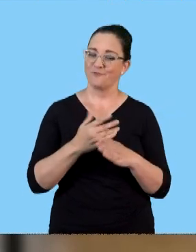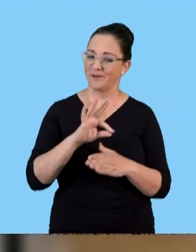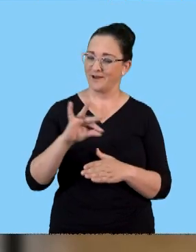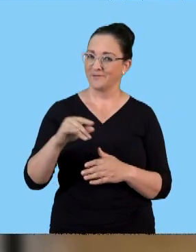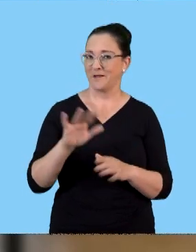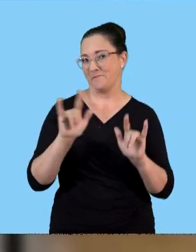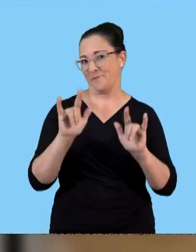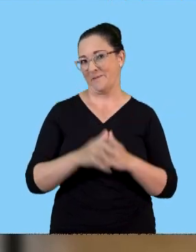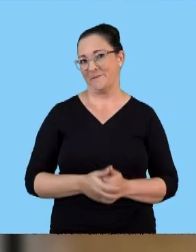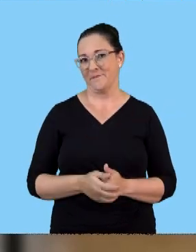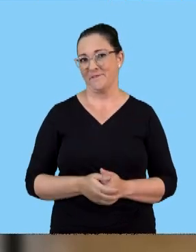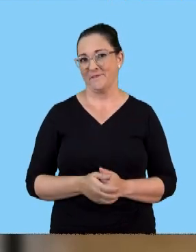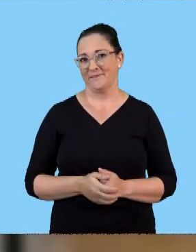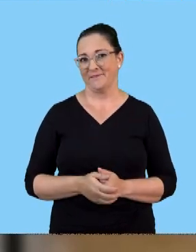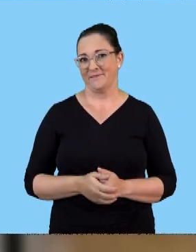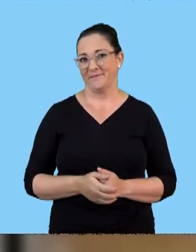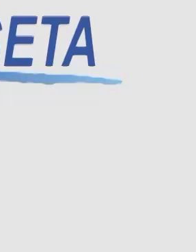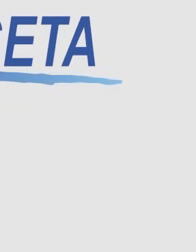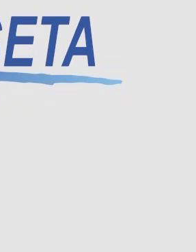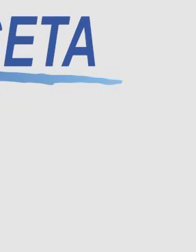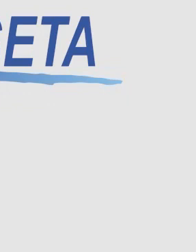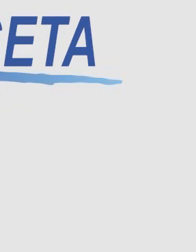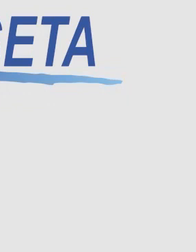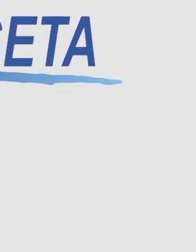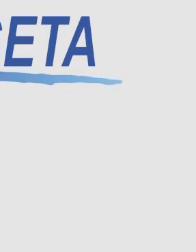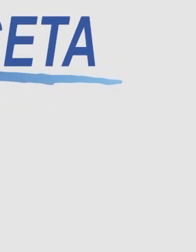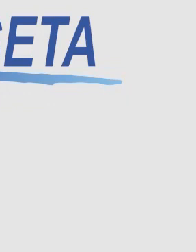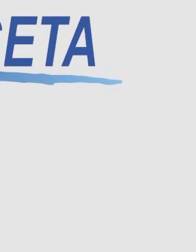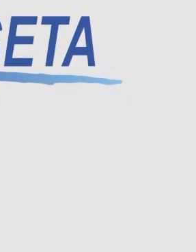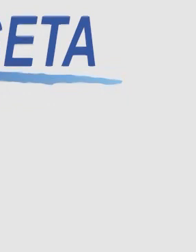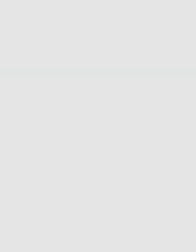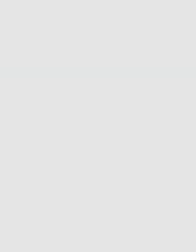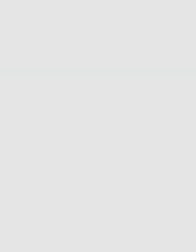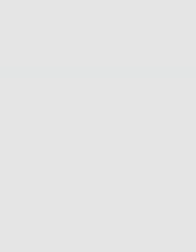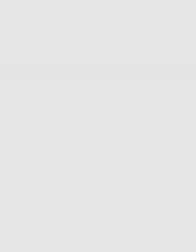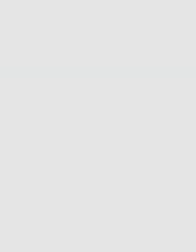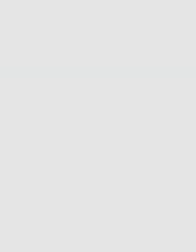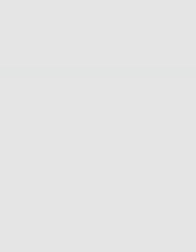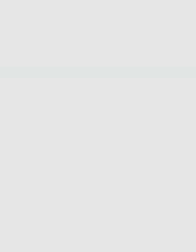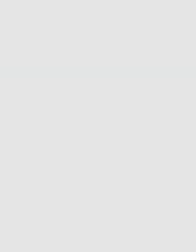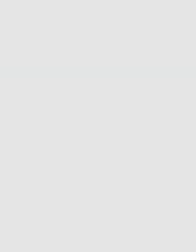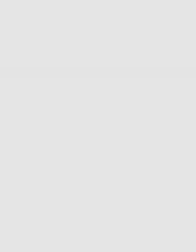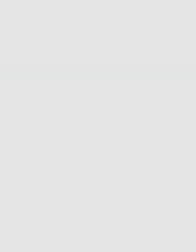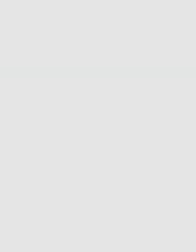stay safe and to work every day. Goodbye.